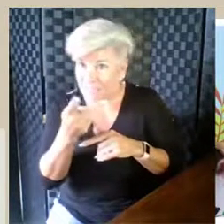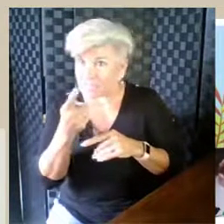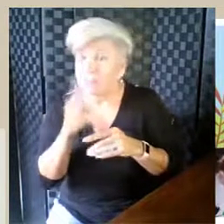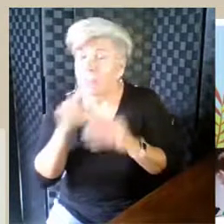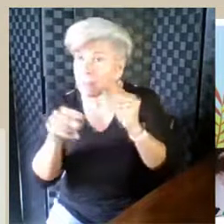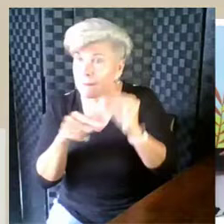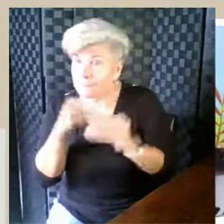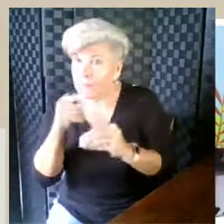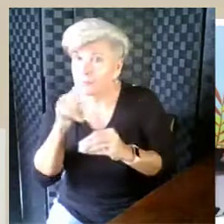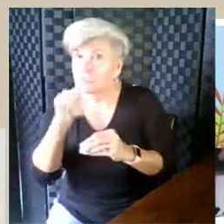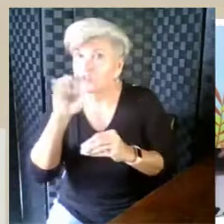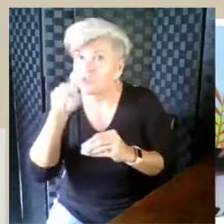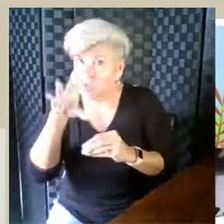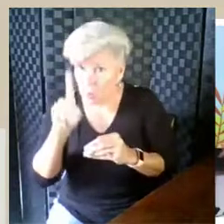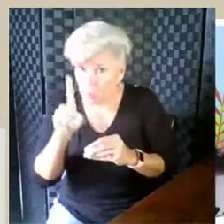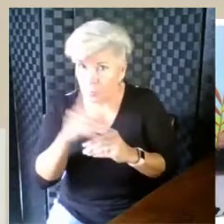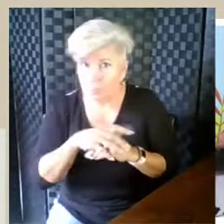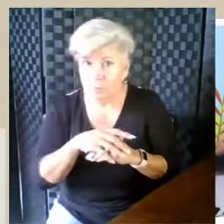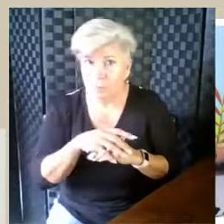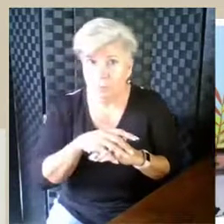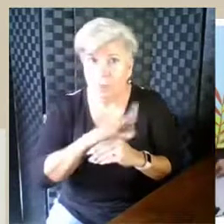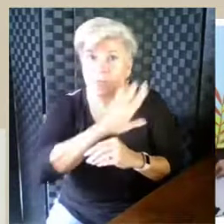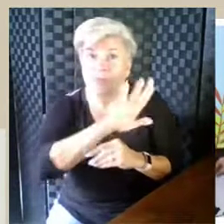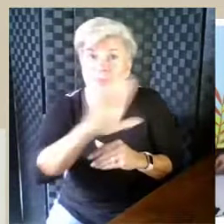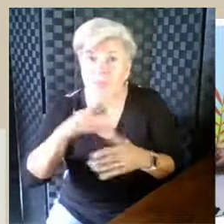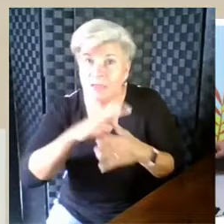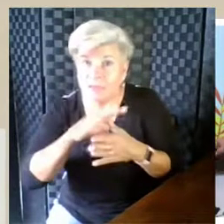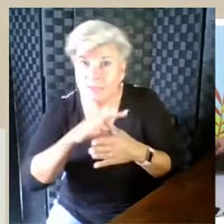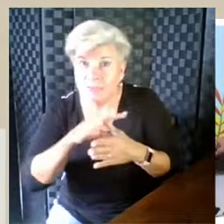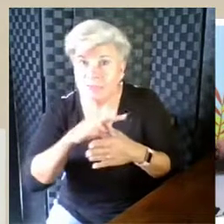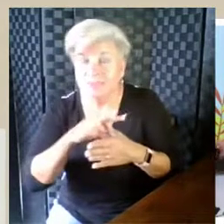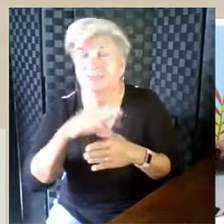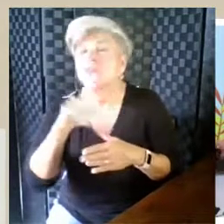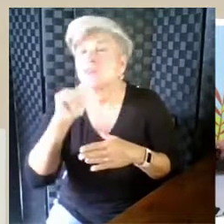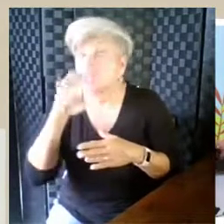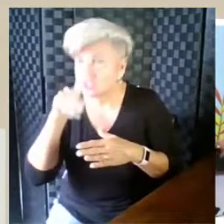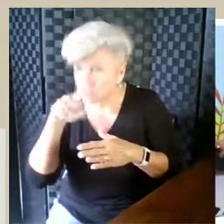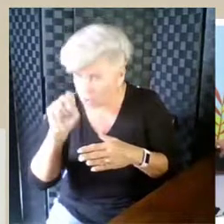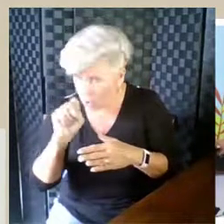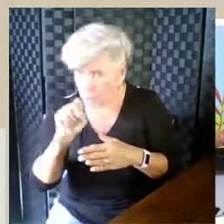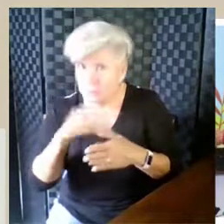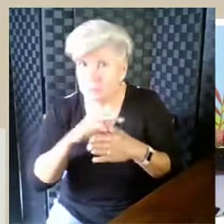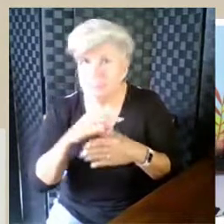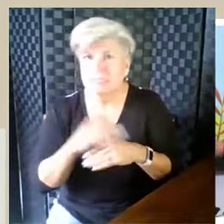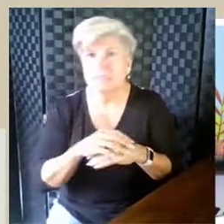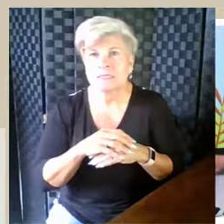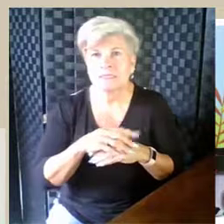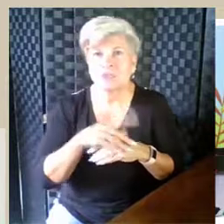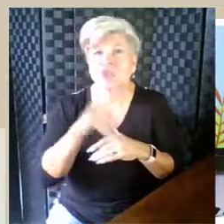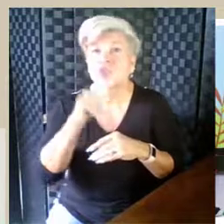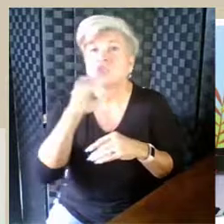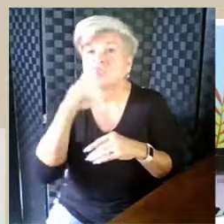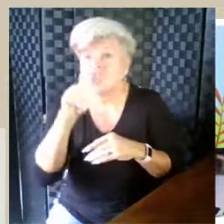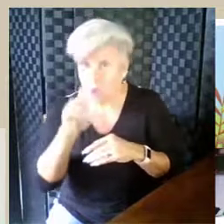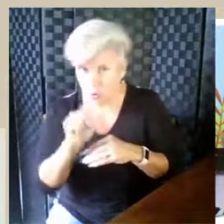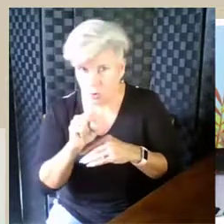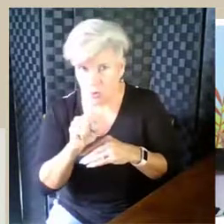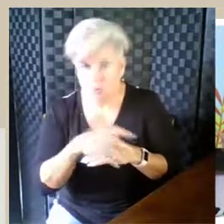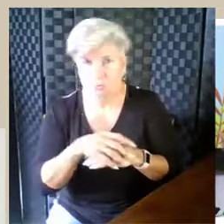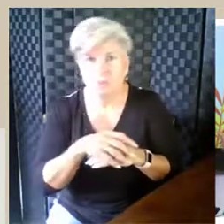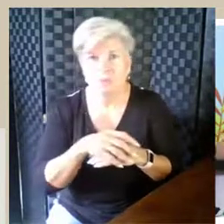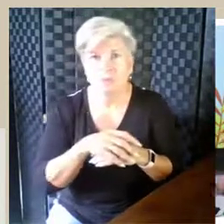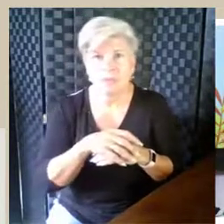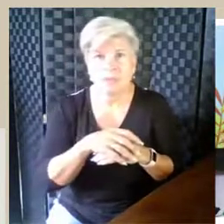They, referring back to toads. Their skin, referring back to the toads. Toads